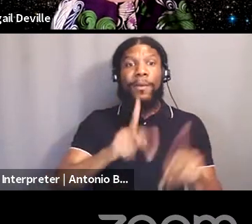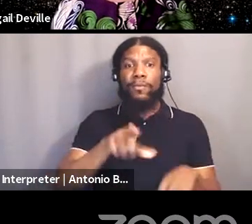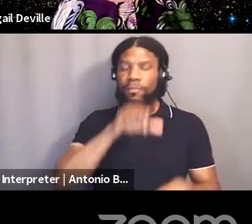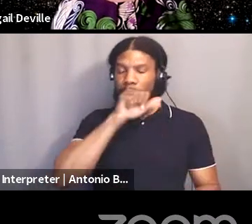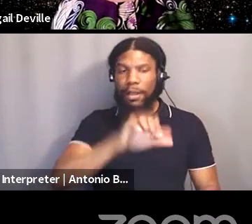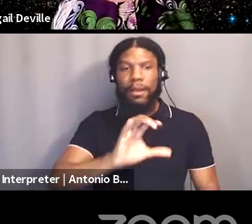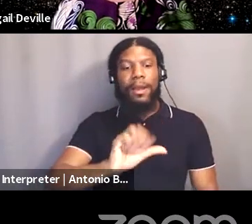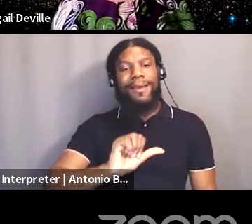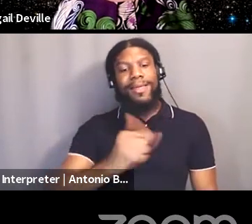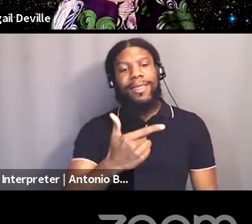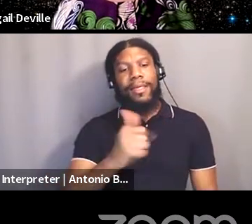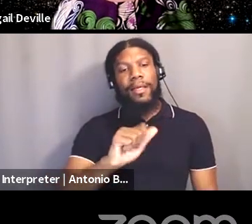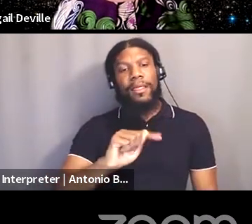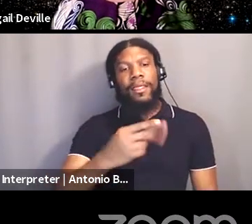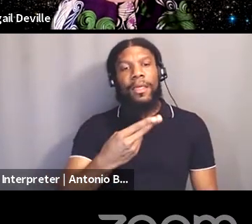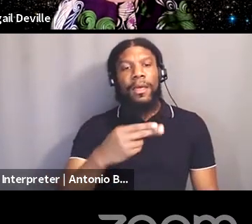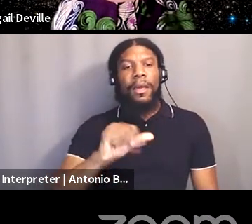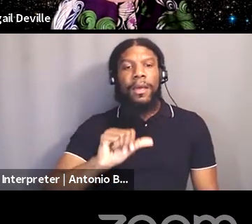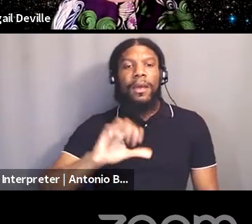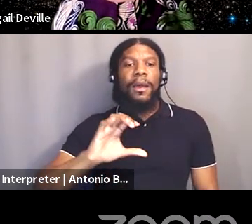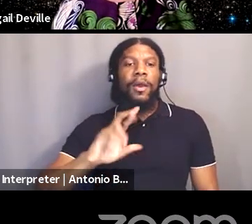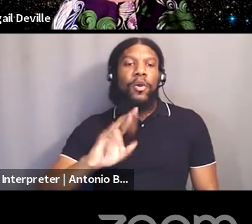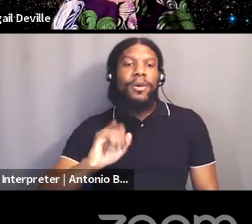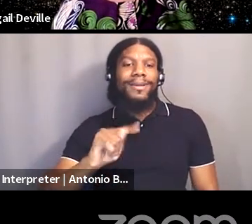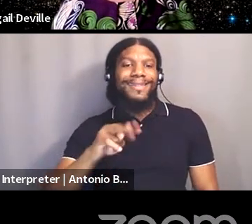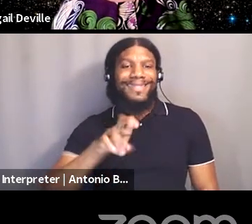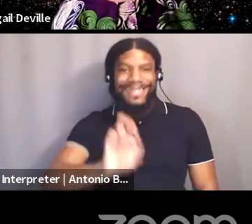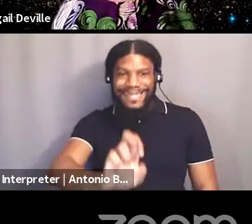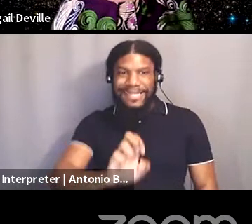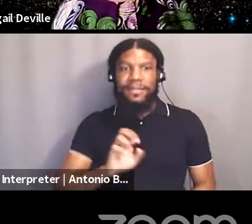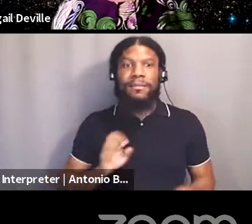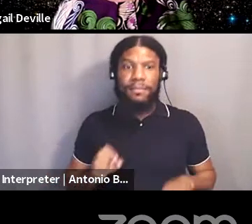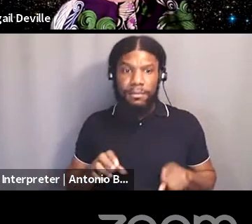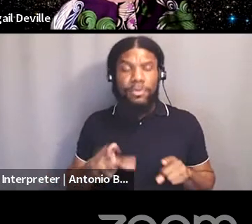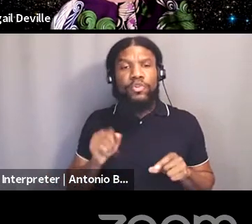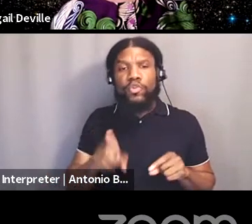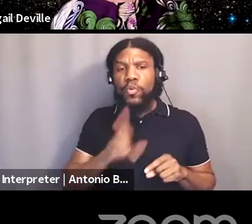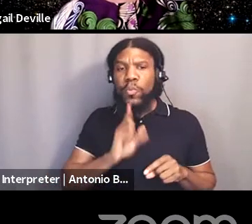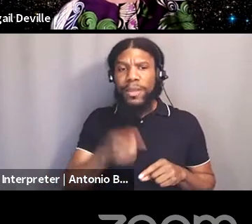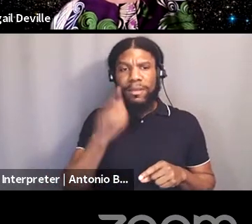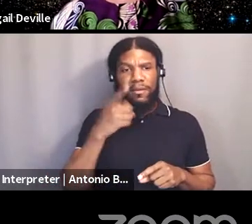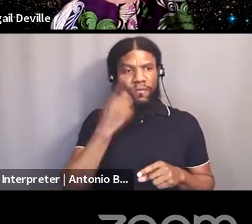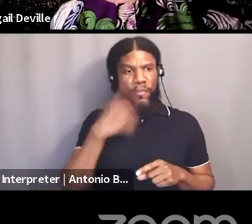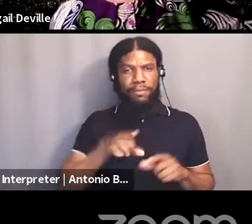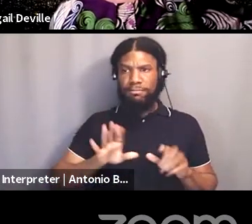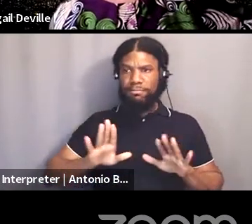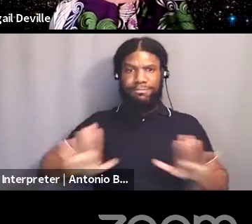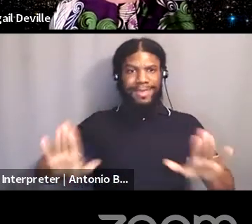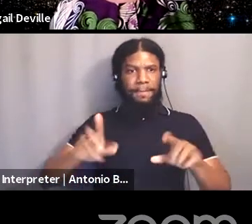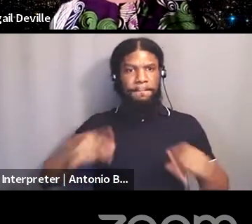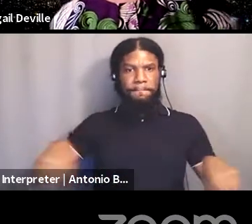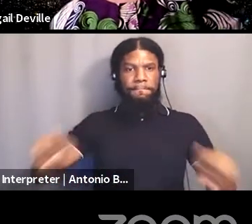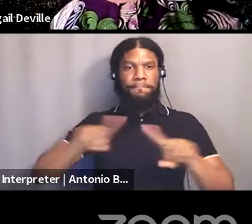funny intersection of people, but I'm so glad that it kind of resonates in New York as well. So